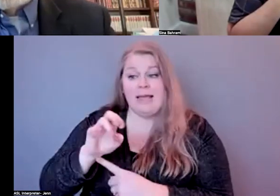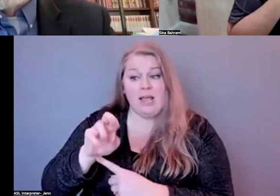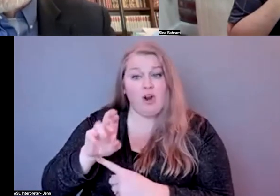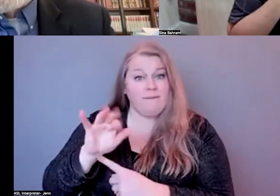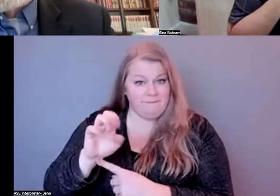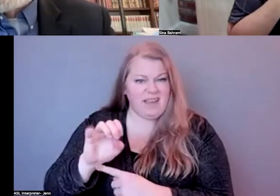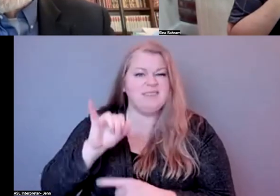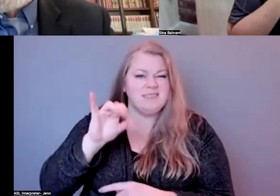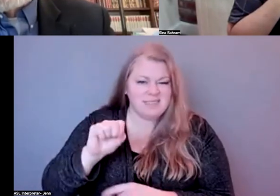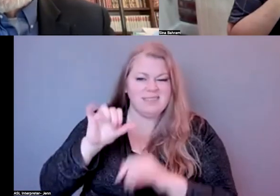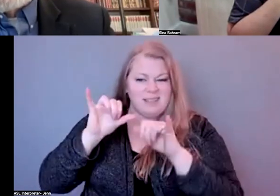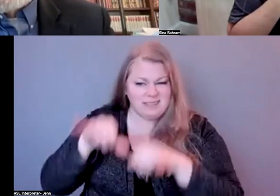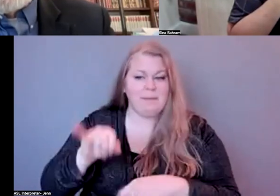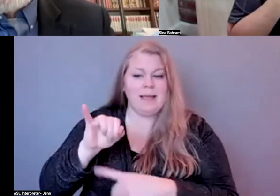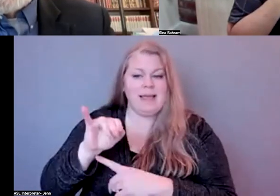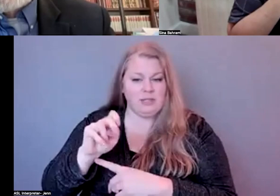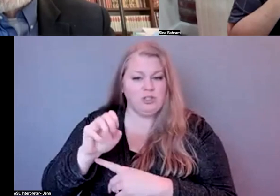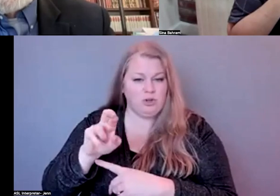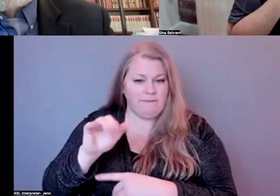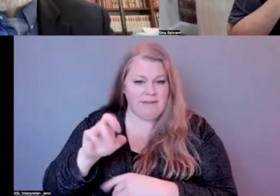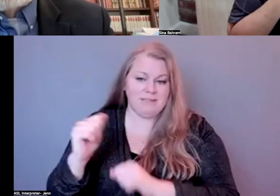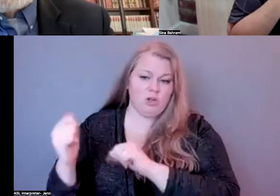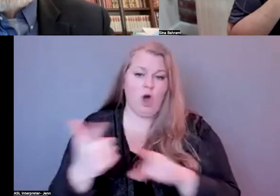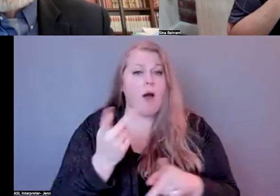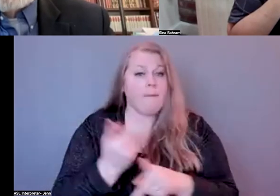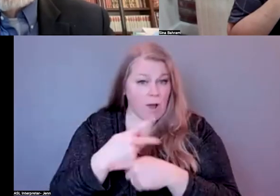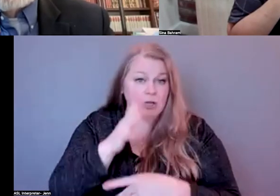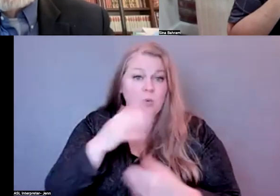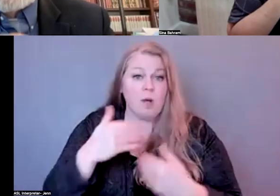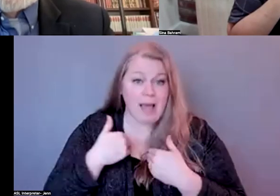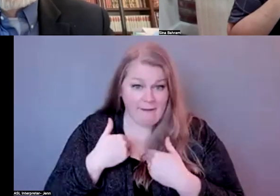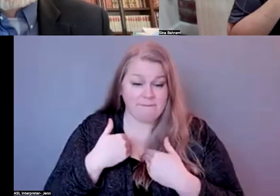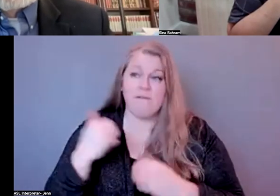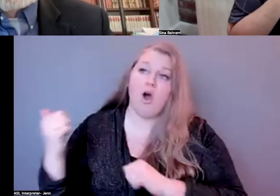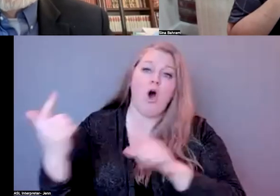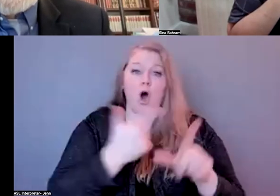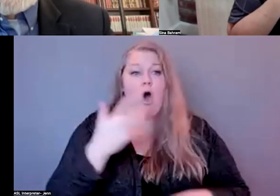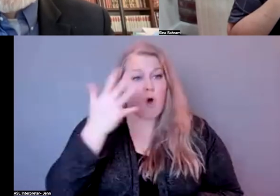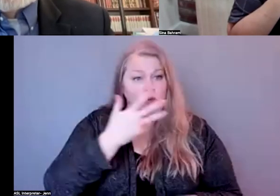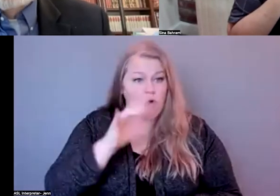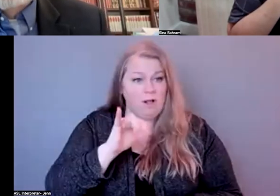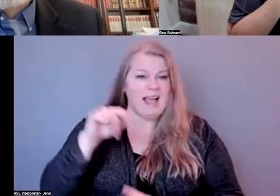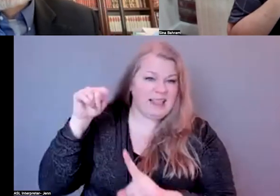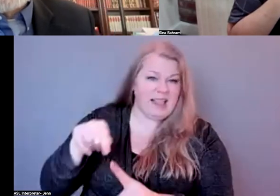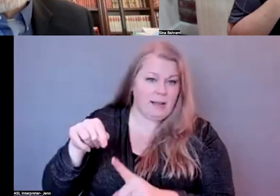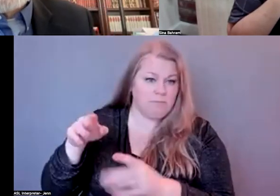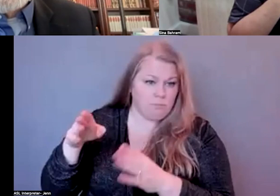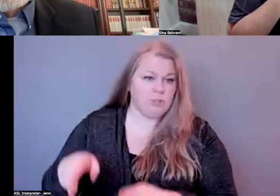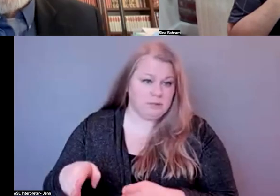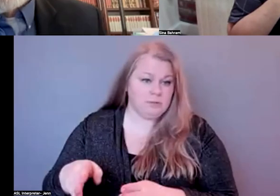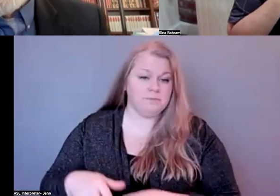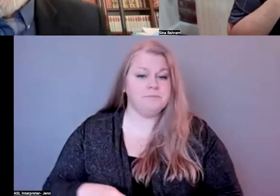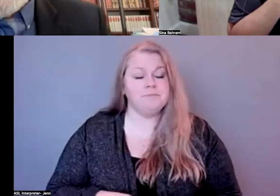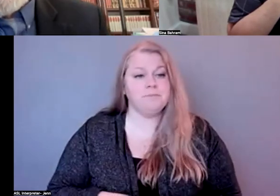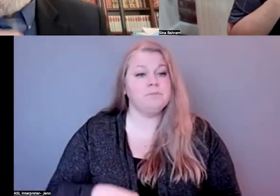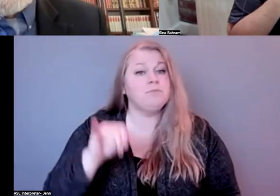the interface that all products would have if everybody in the world looked like this person. Okay, so